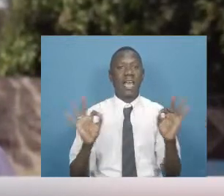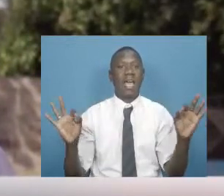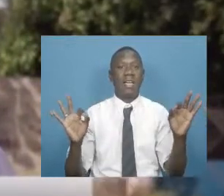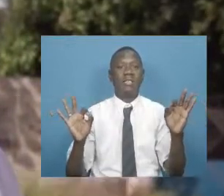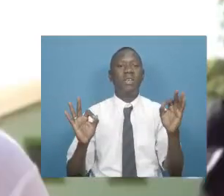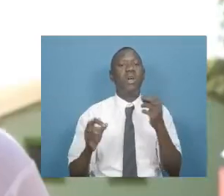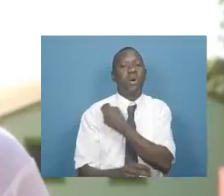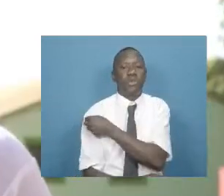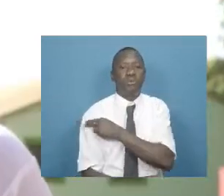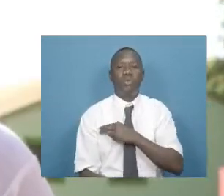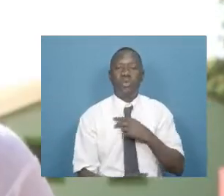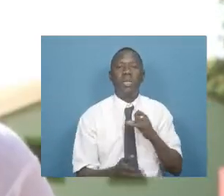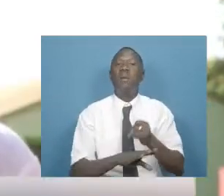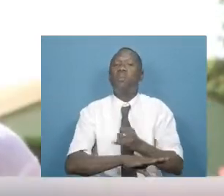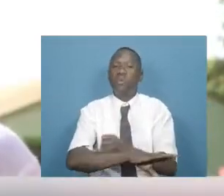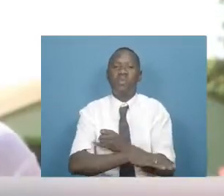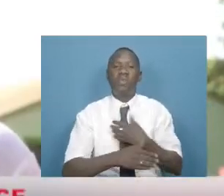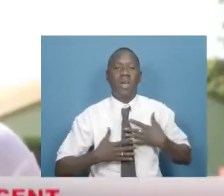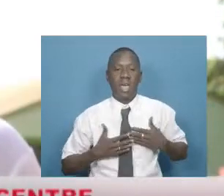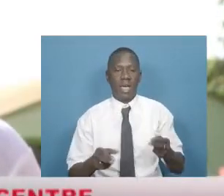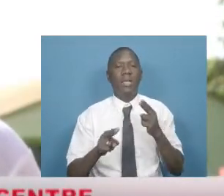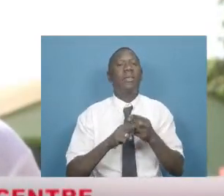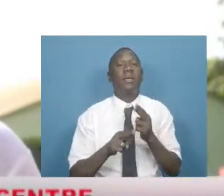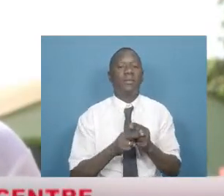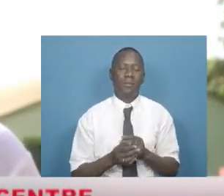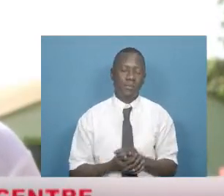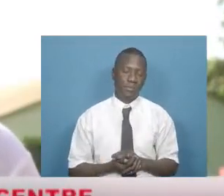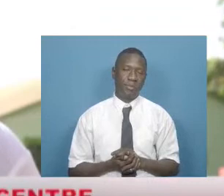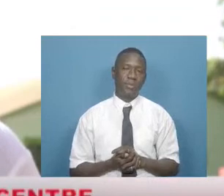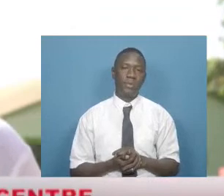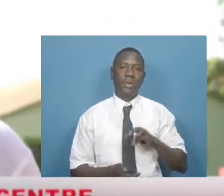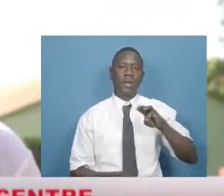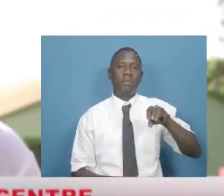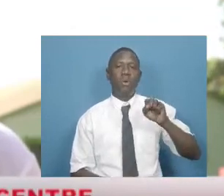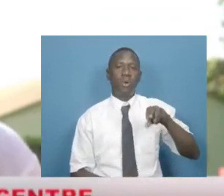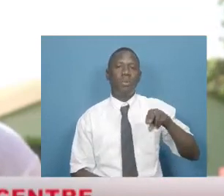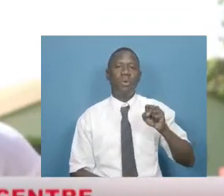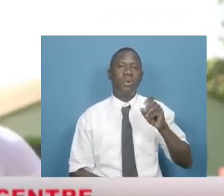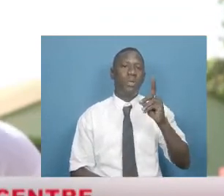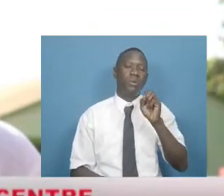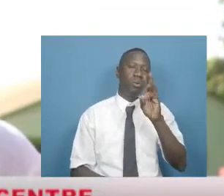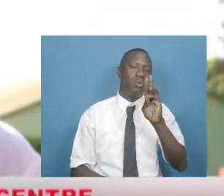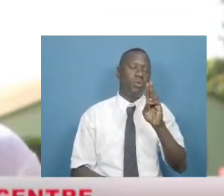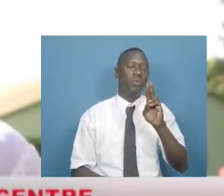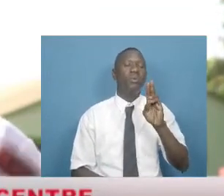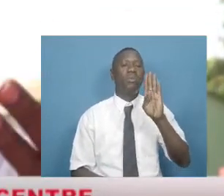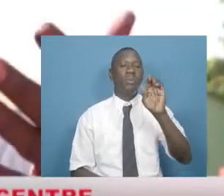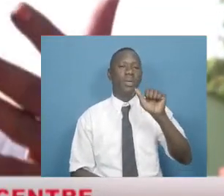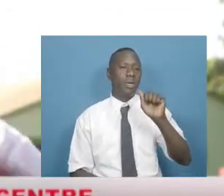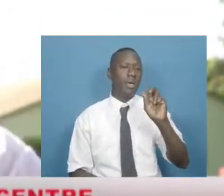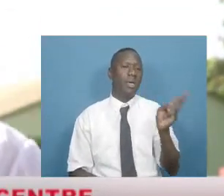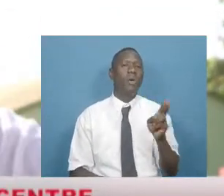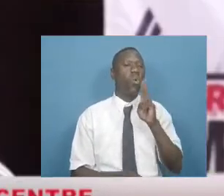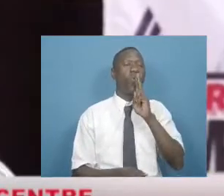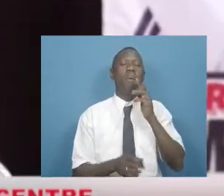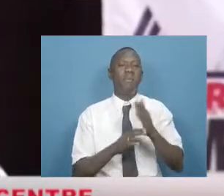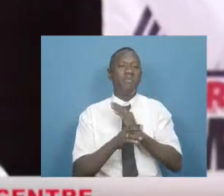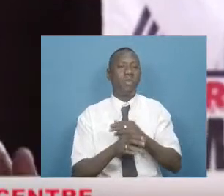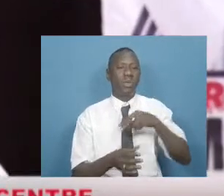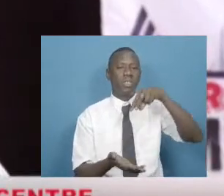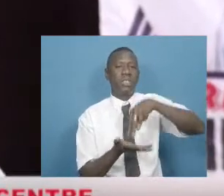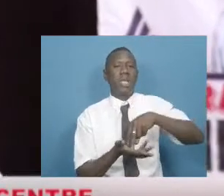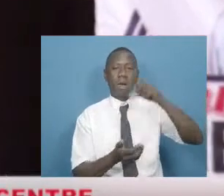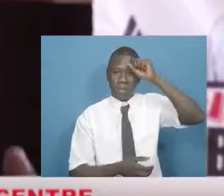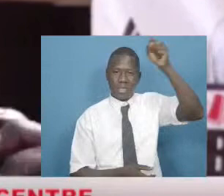our healthcare. Mamadou Ba, an aspiring independent presidential candidate whose nomination was rejected by the IEC, and